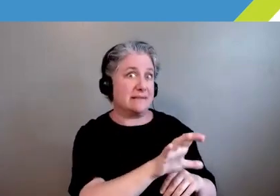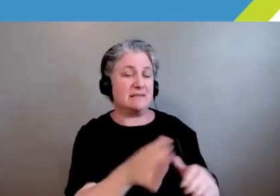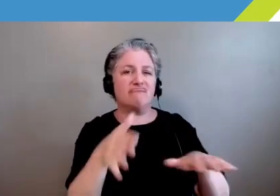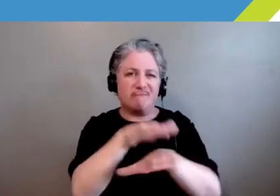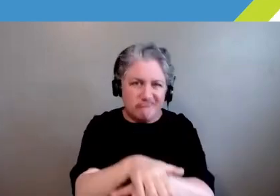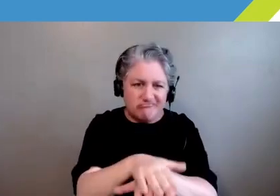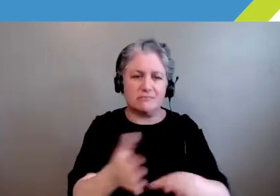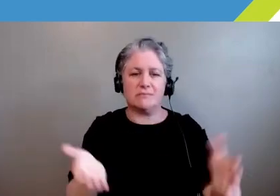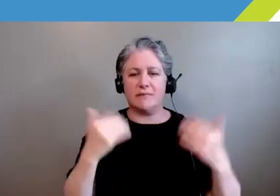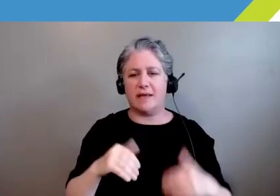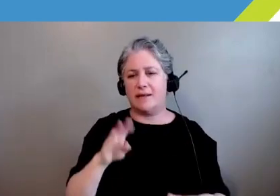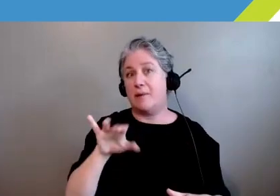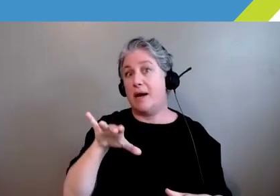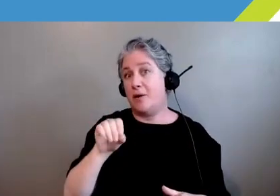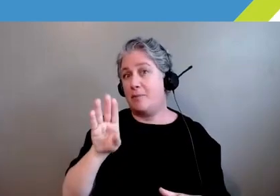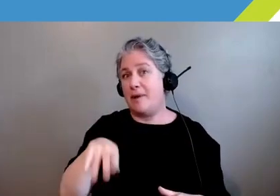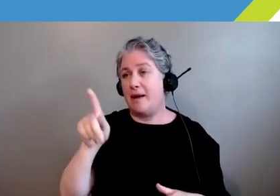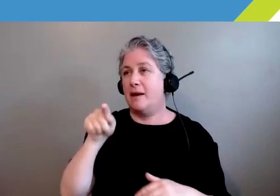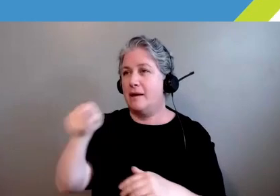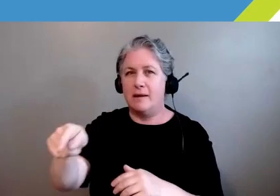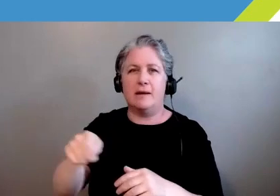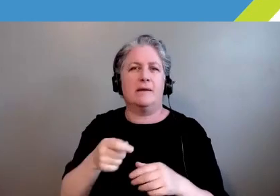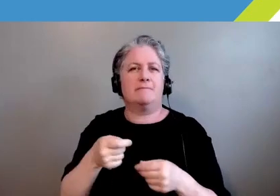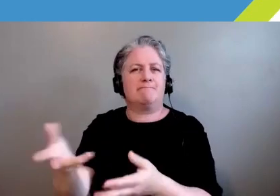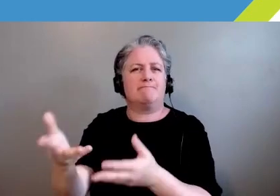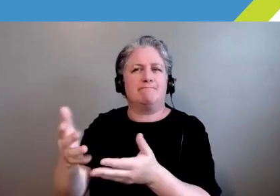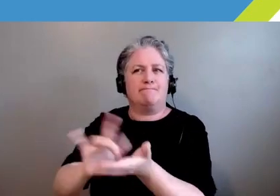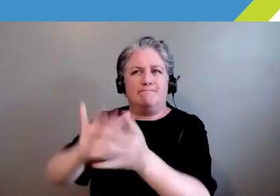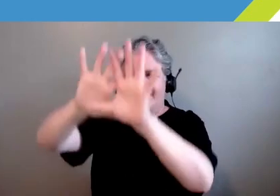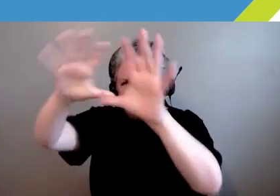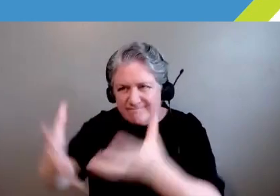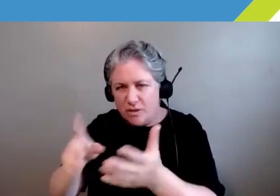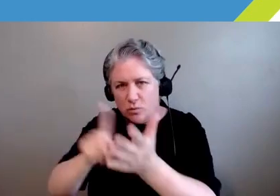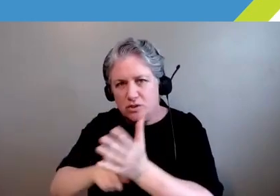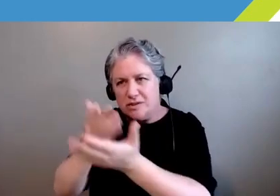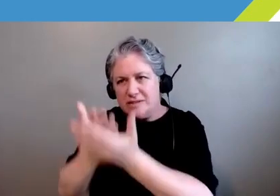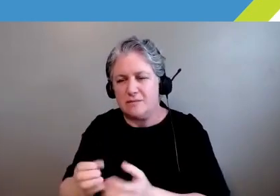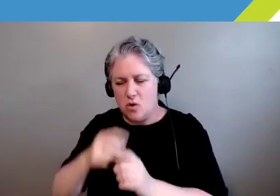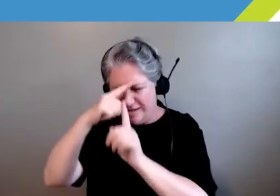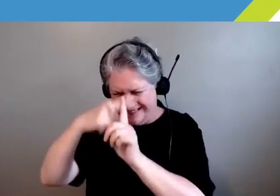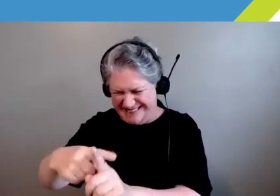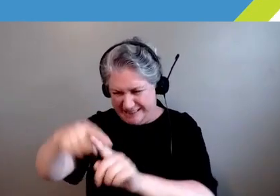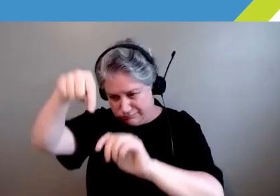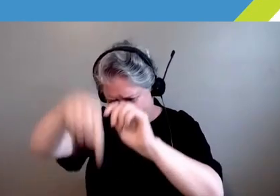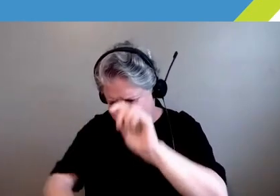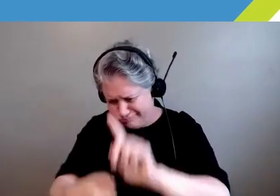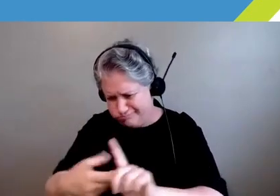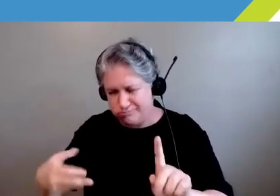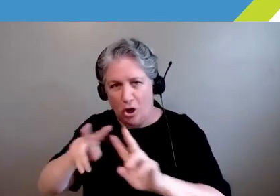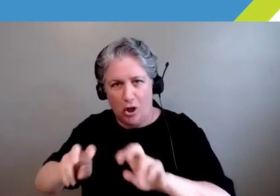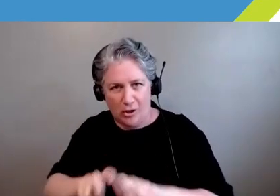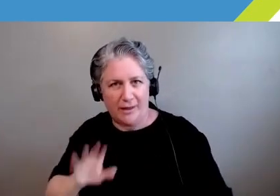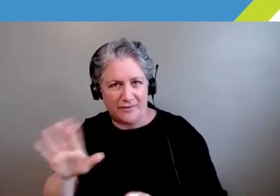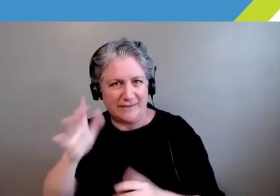further precision medicine studies that will hopefully allow a more granular look at the disease. And then I'll just mention that the